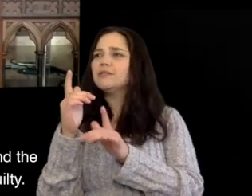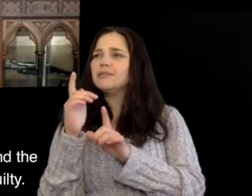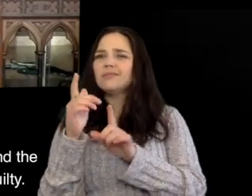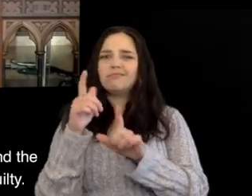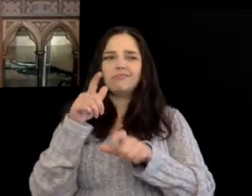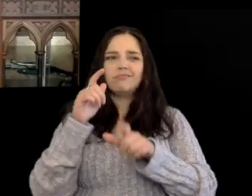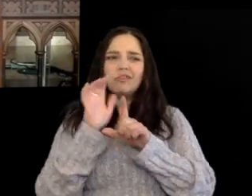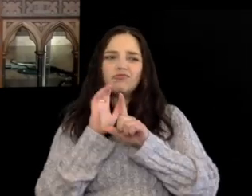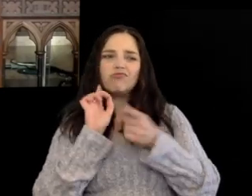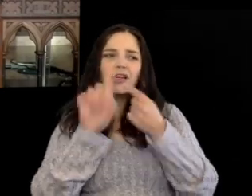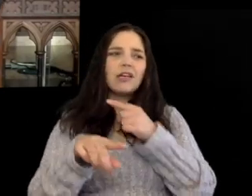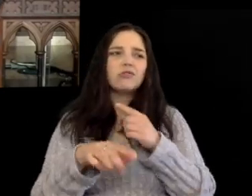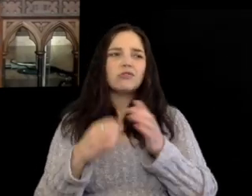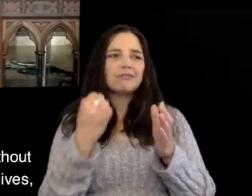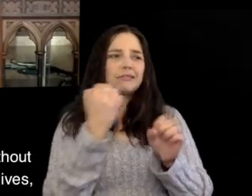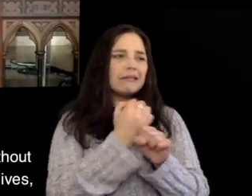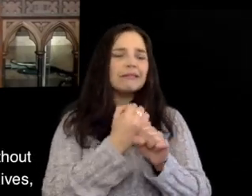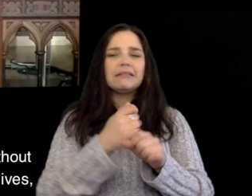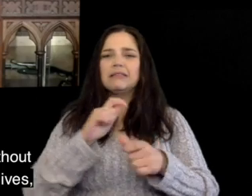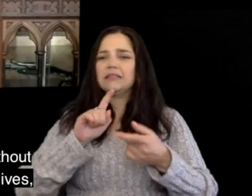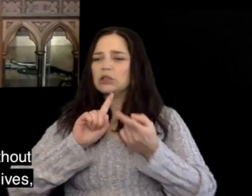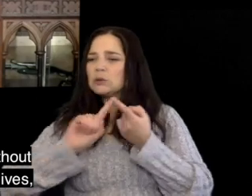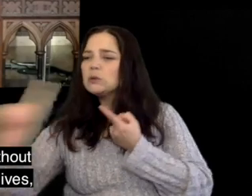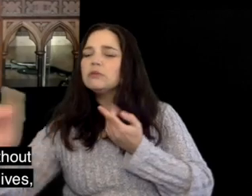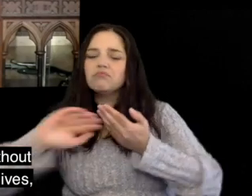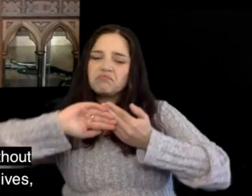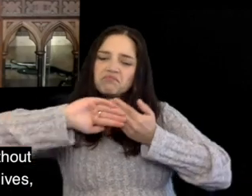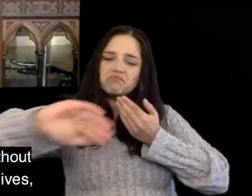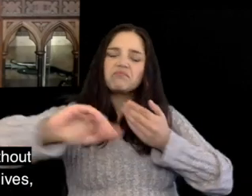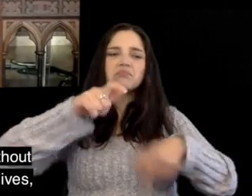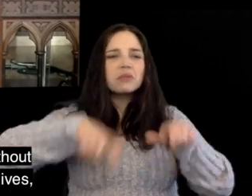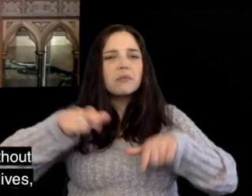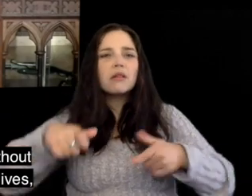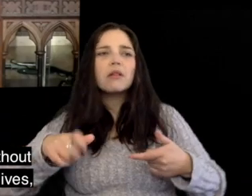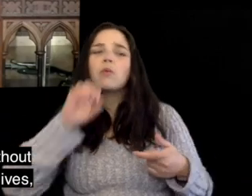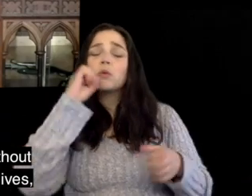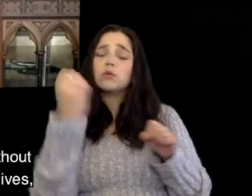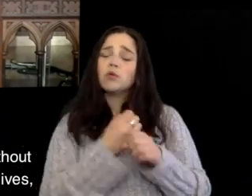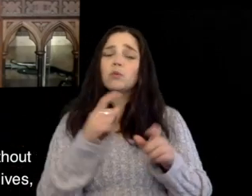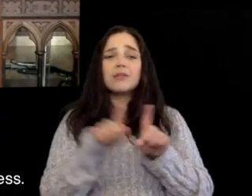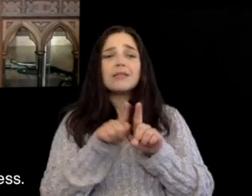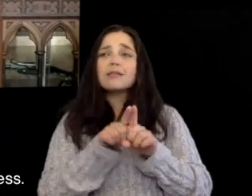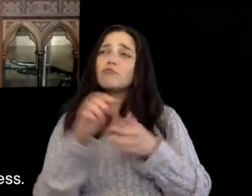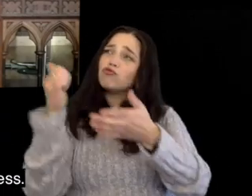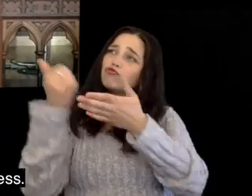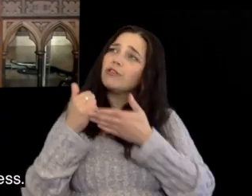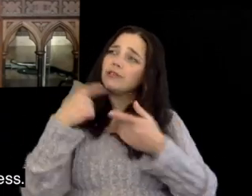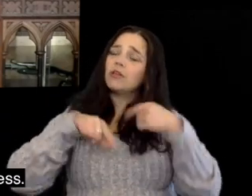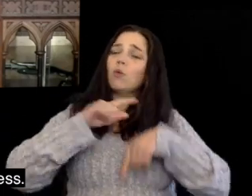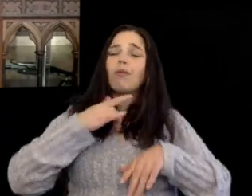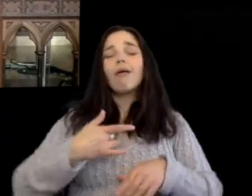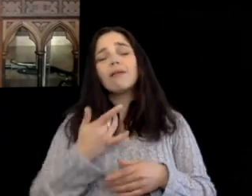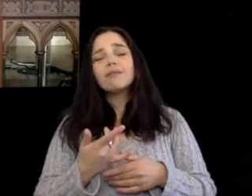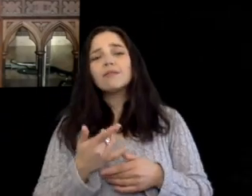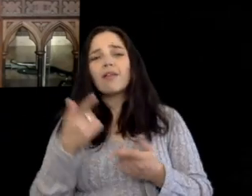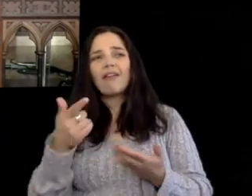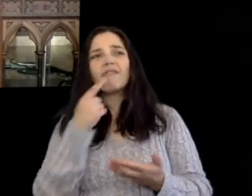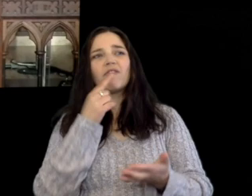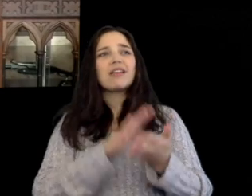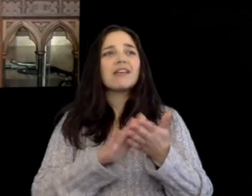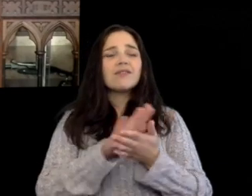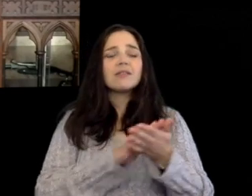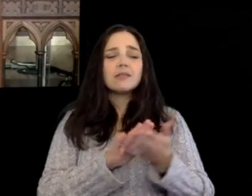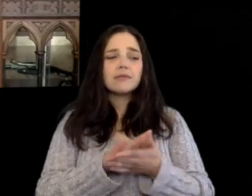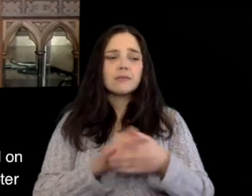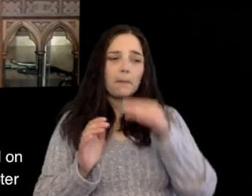and the excluded and the guilty. We're going to do it with that sort of grace in our lives, that sort of